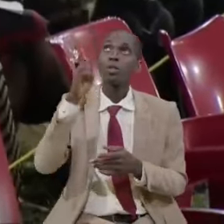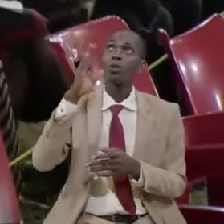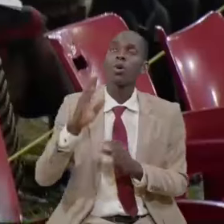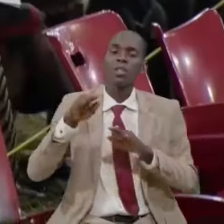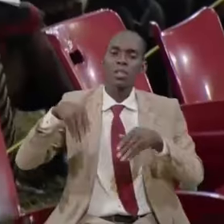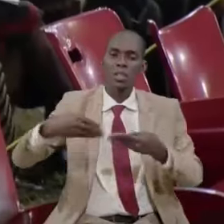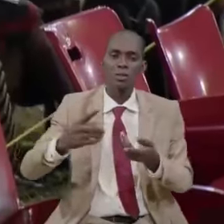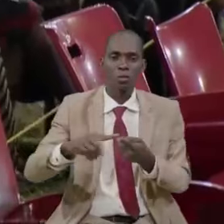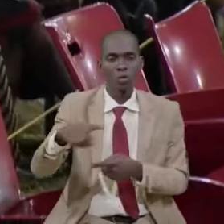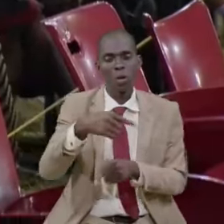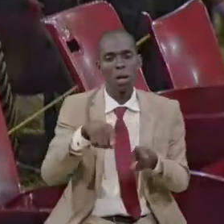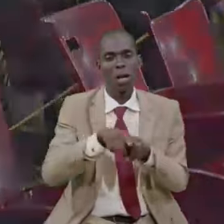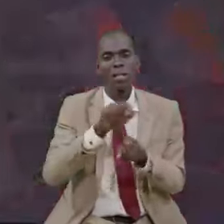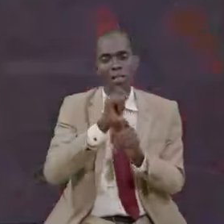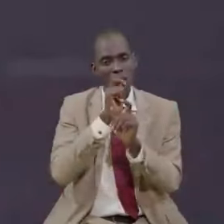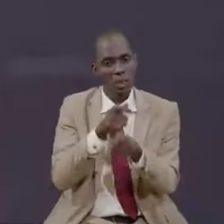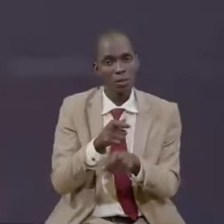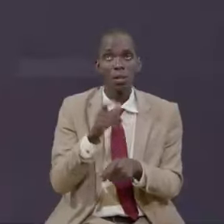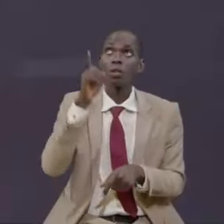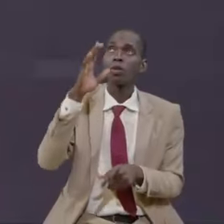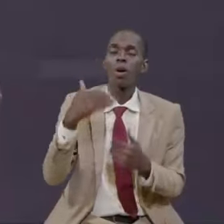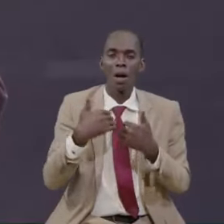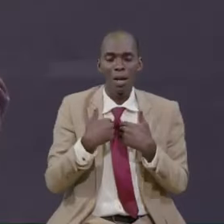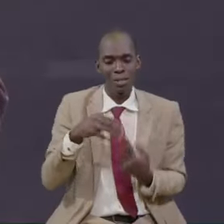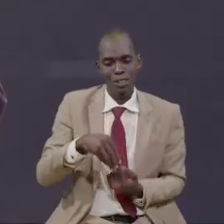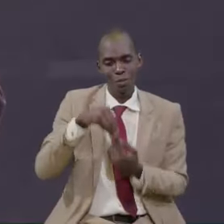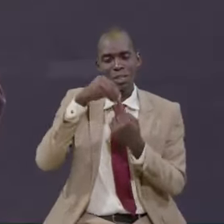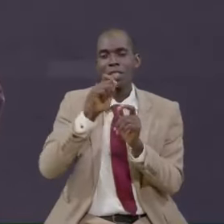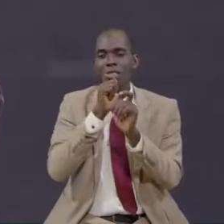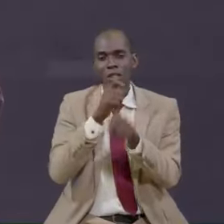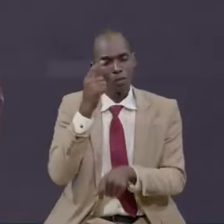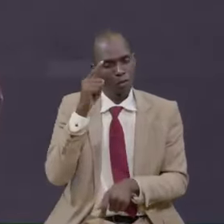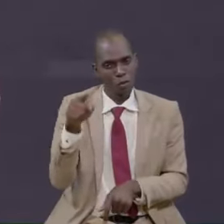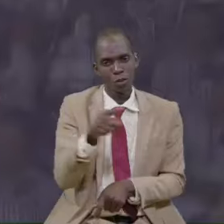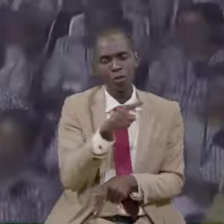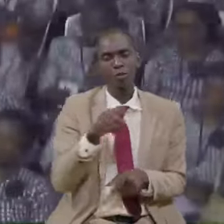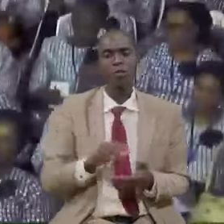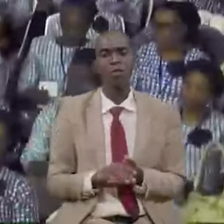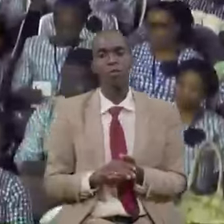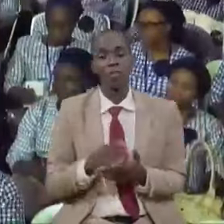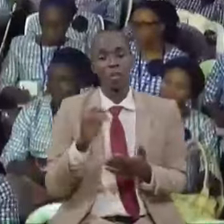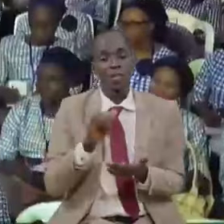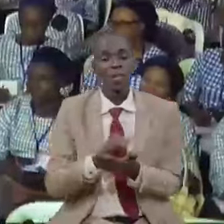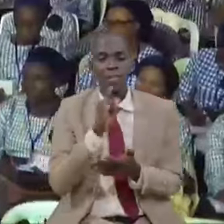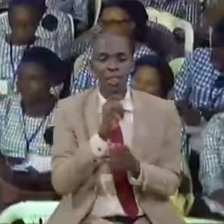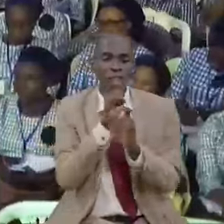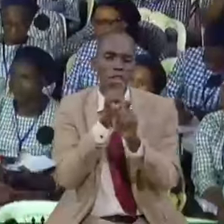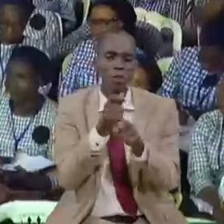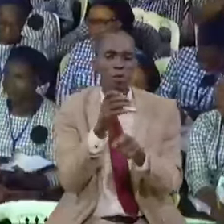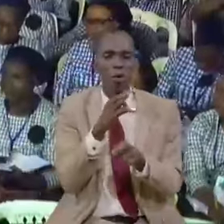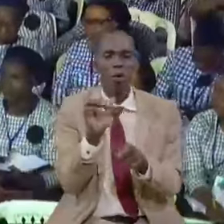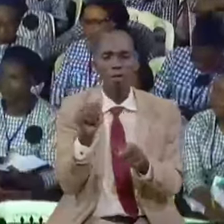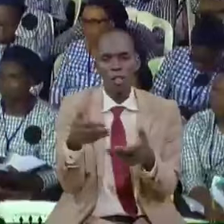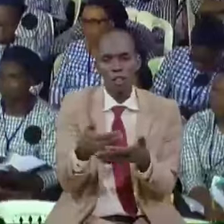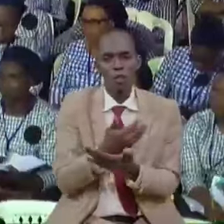a gift waiting for you. The gift of a new life. The gift of being a new